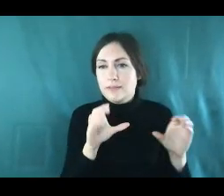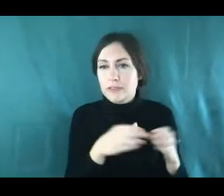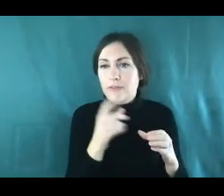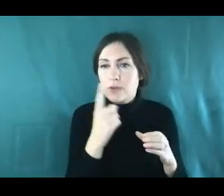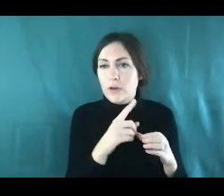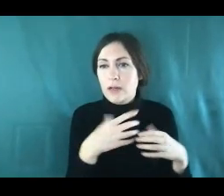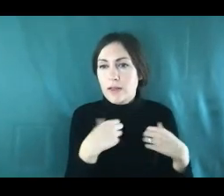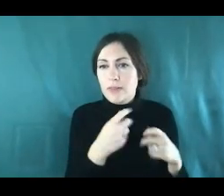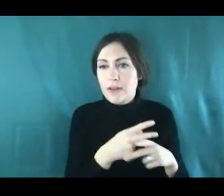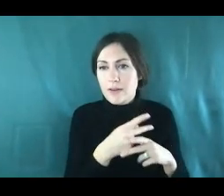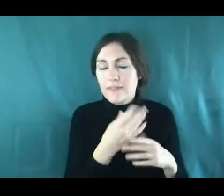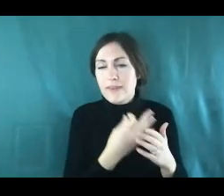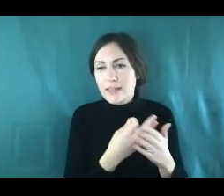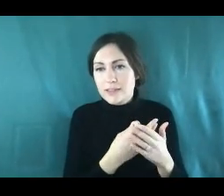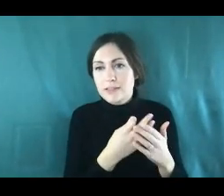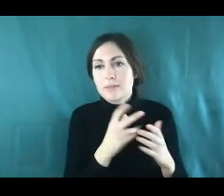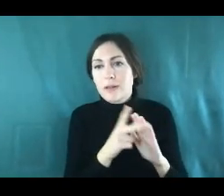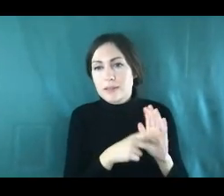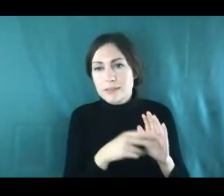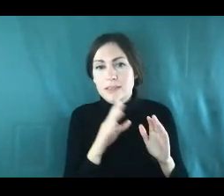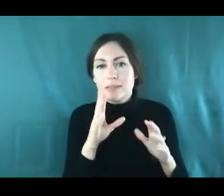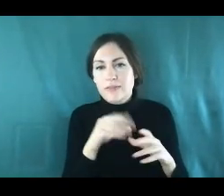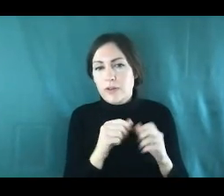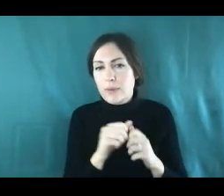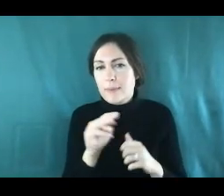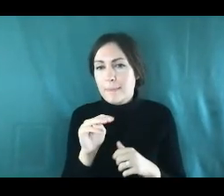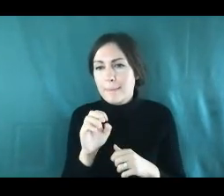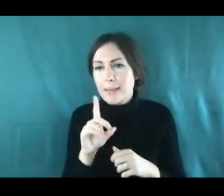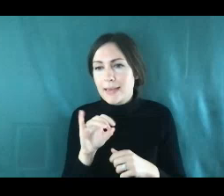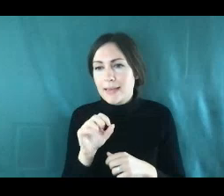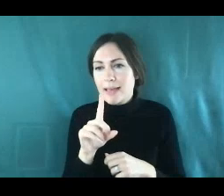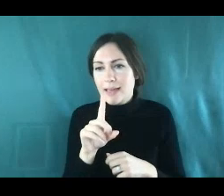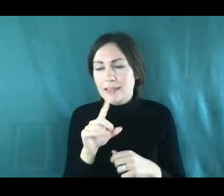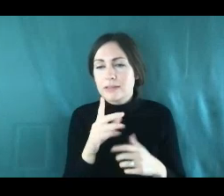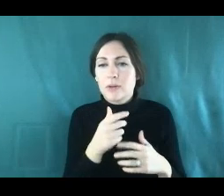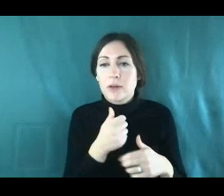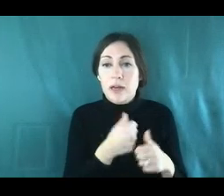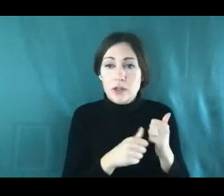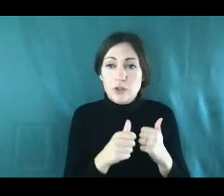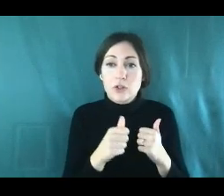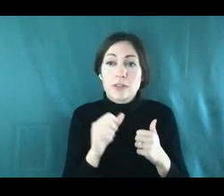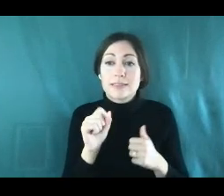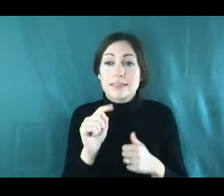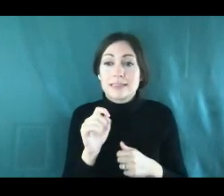Policy, Nevada Medicaid, that was part of the department. So under the leadership of